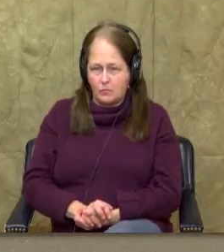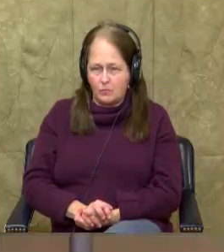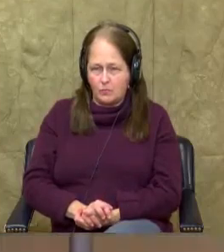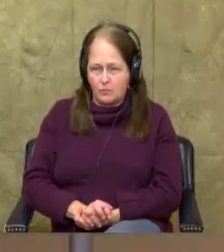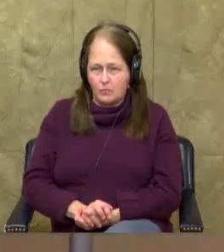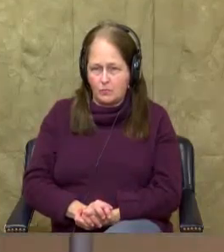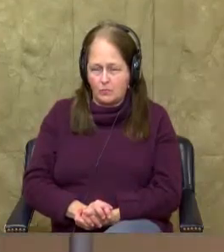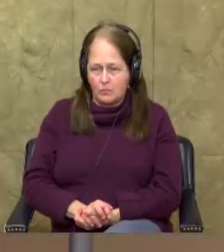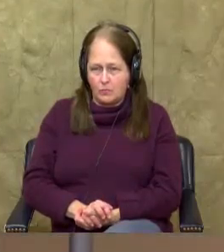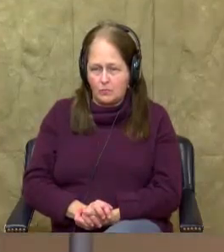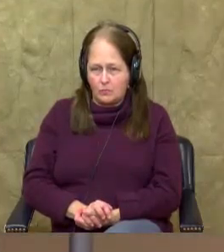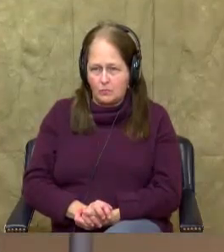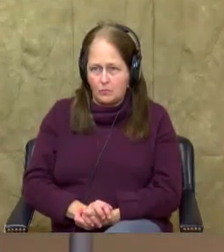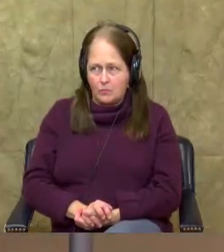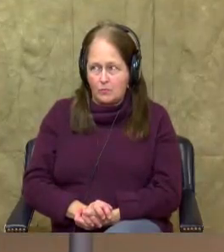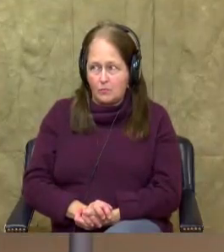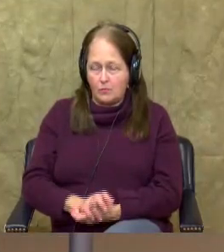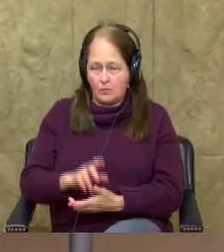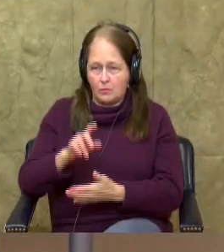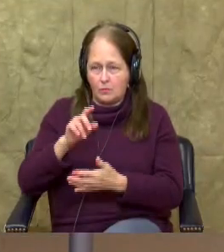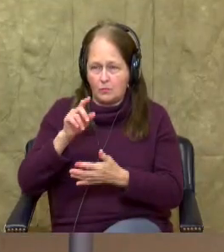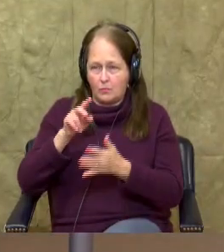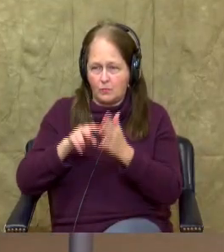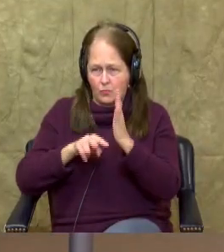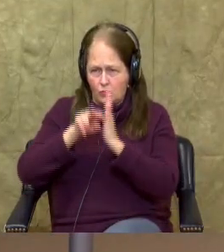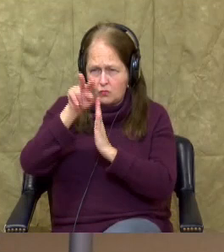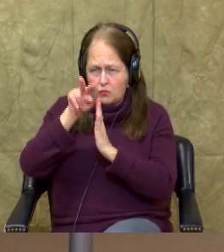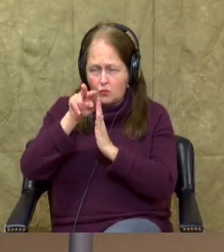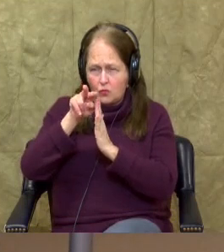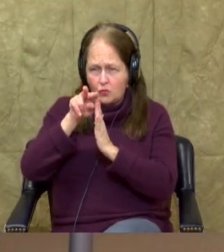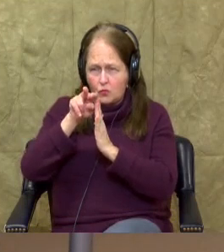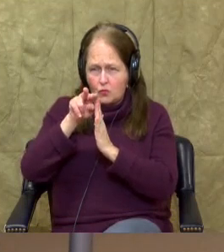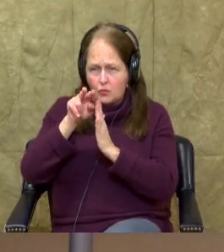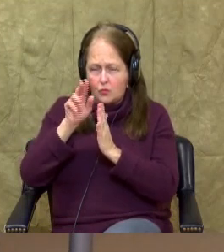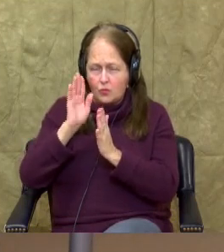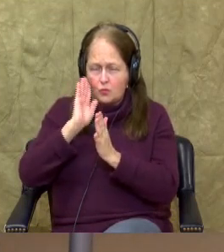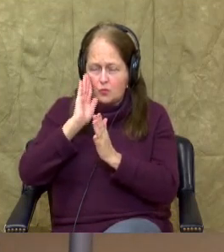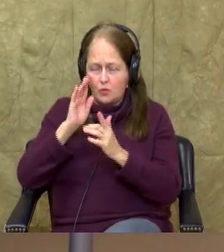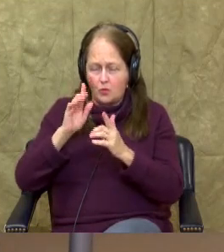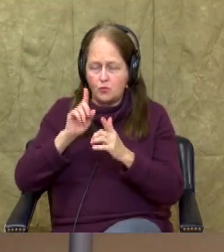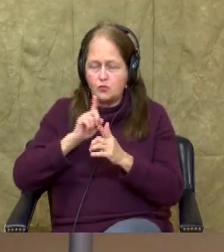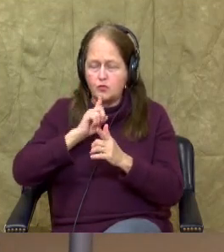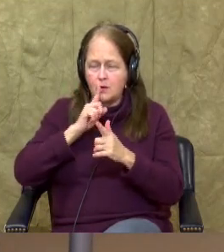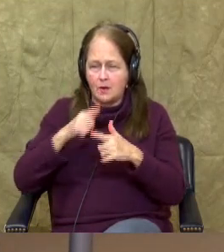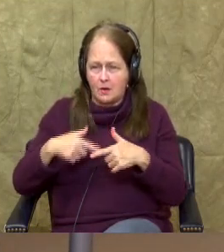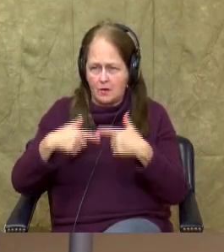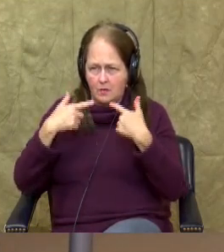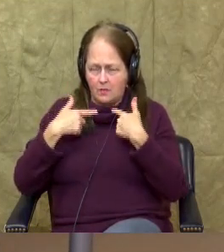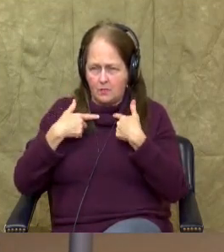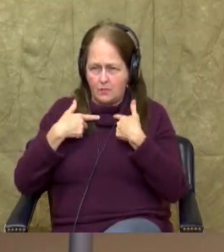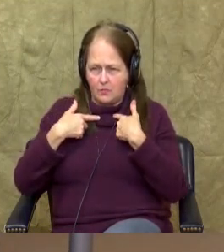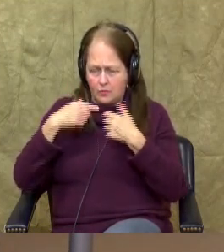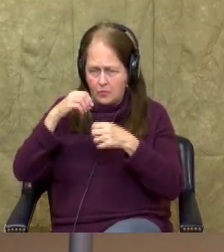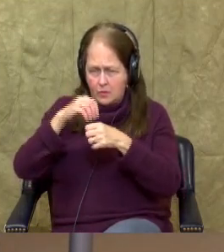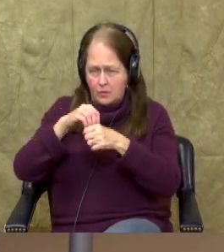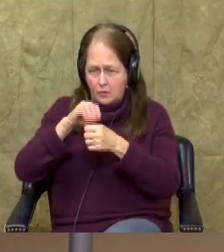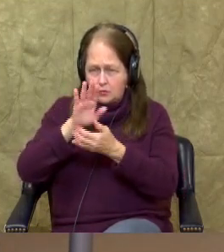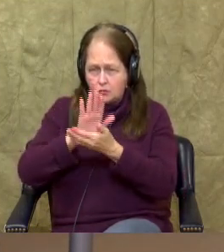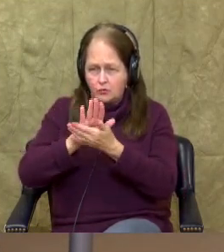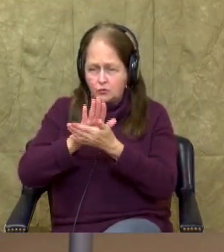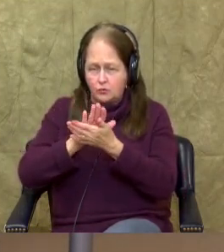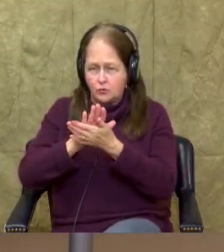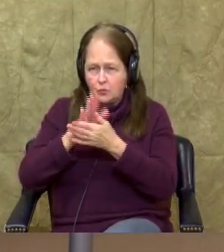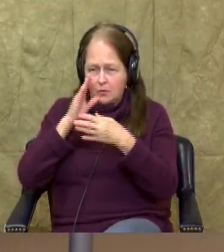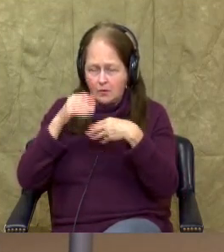Okay, they can also, volume is real life. You're very seldom, except for in school, going to